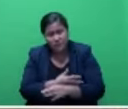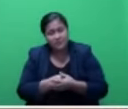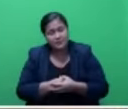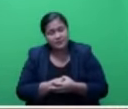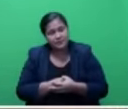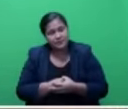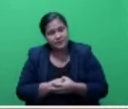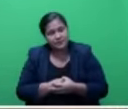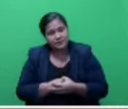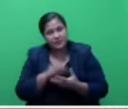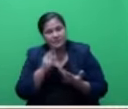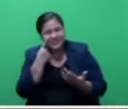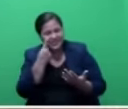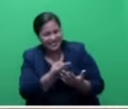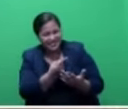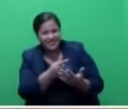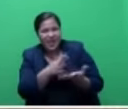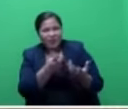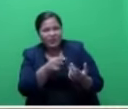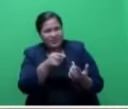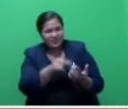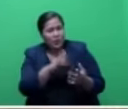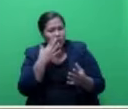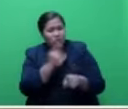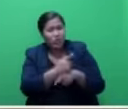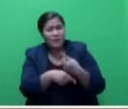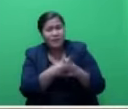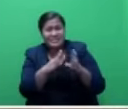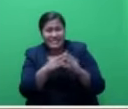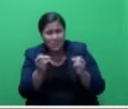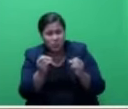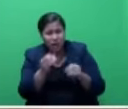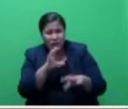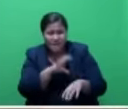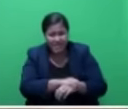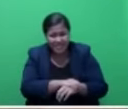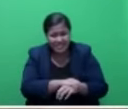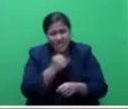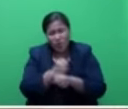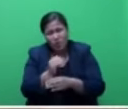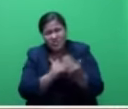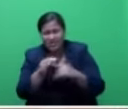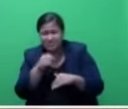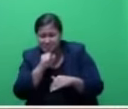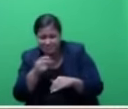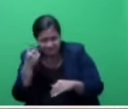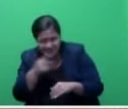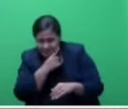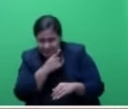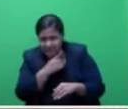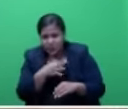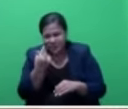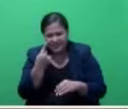level of sensitization. When we talk about sexual offences and gender-related offences, Mr. Speaker, sir, and recently we've seen